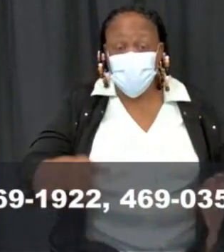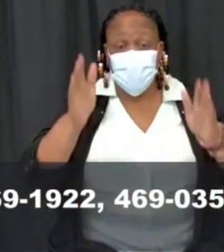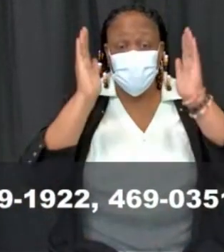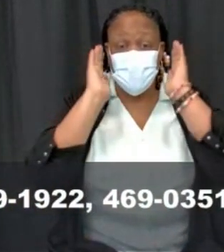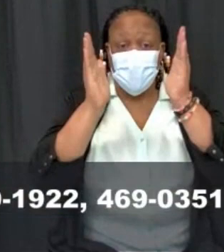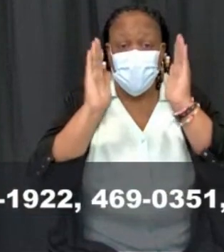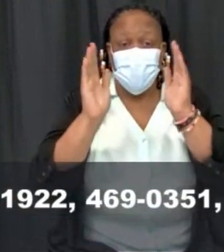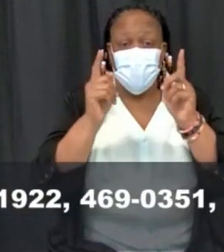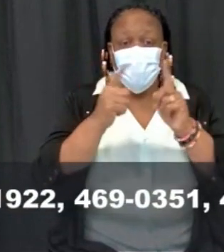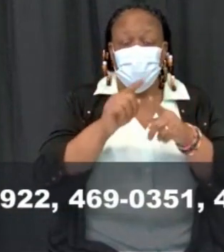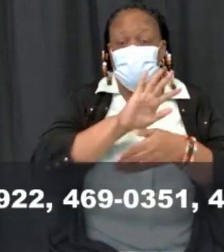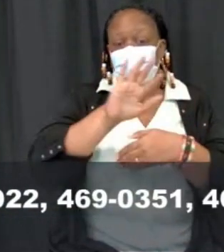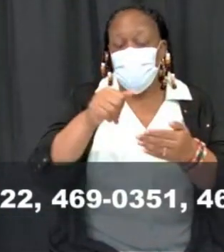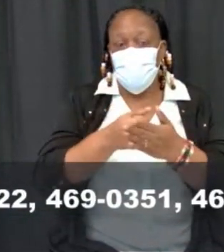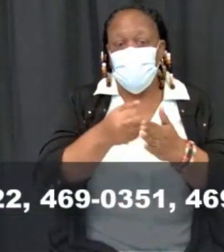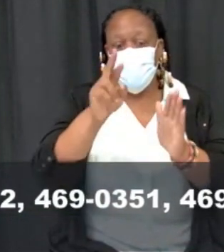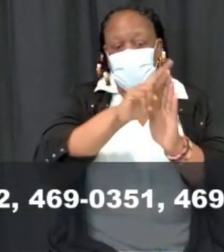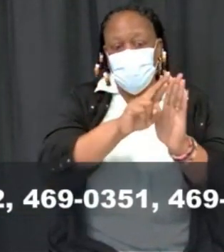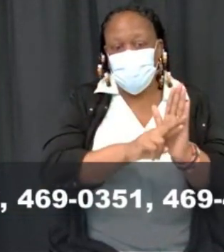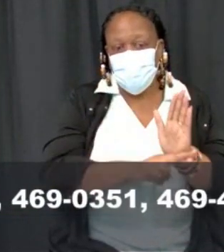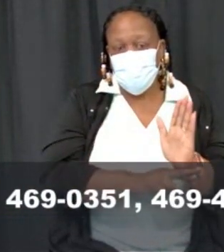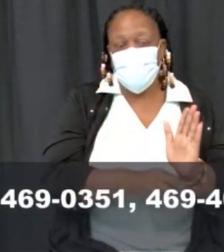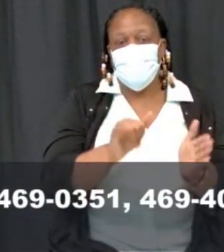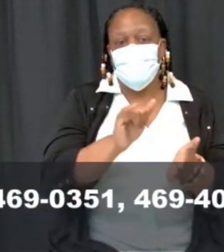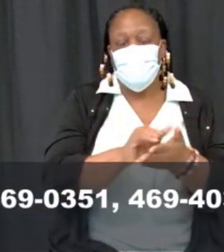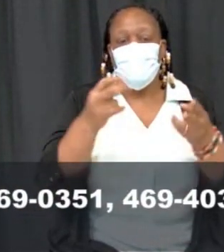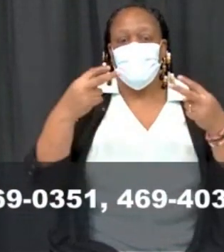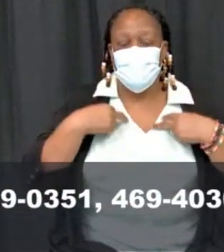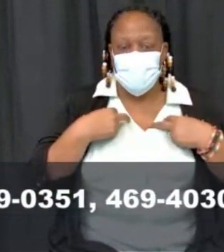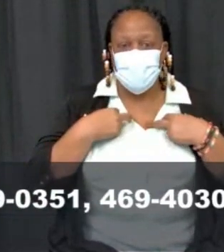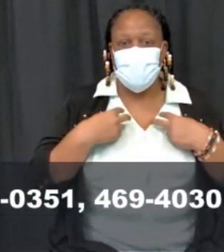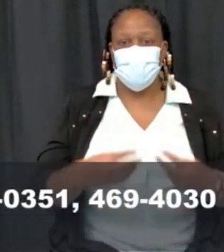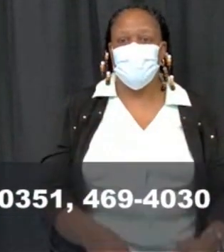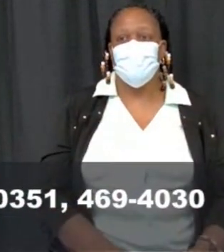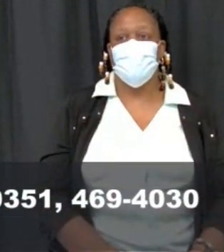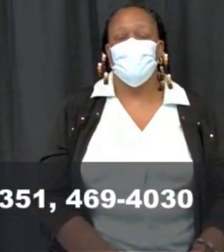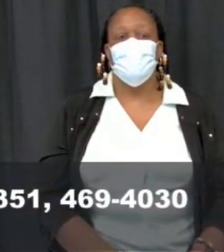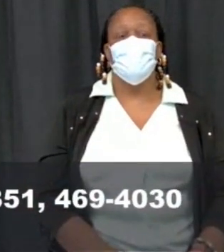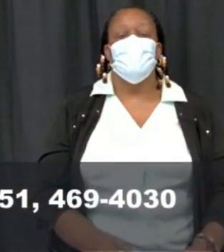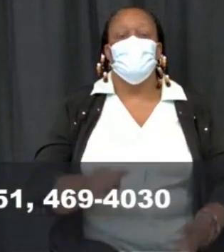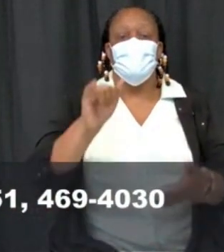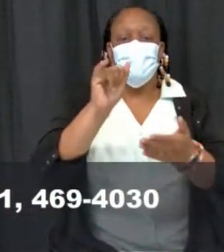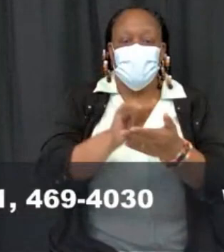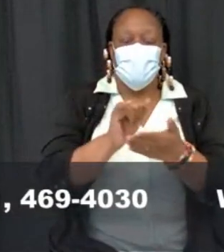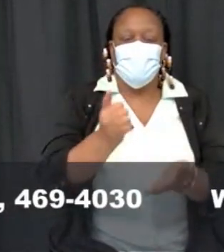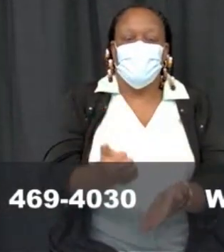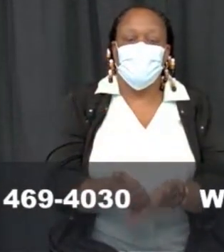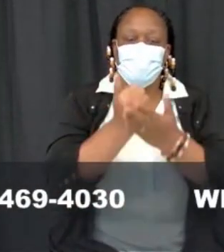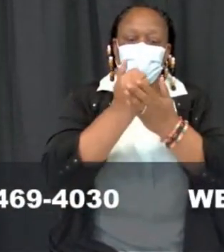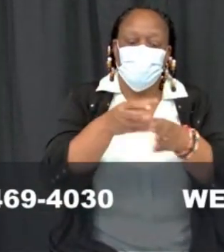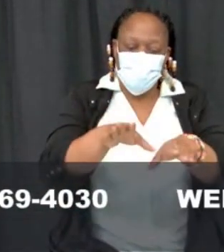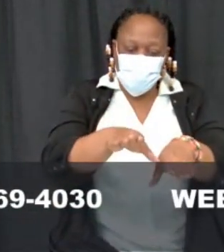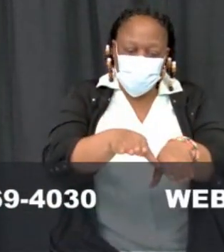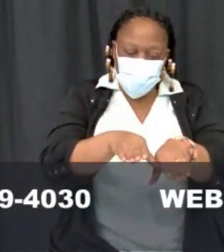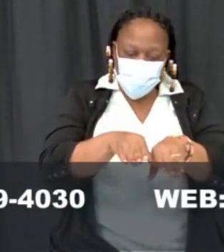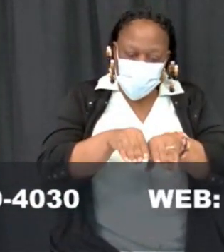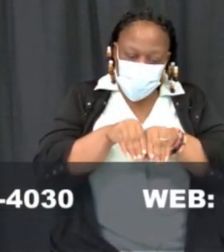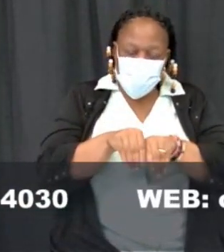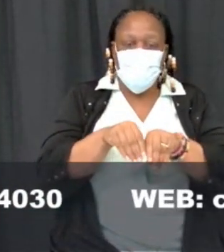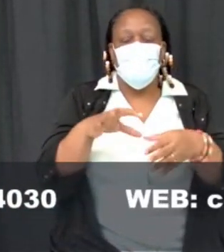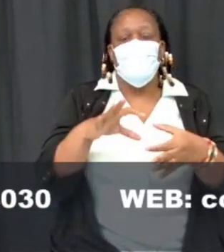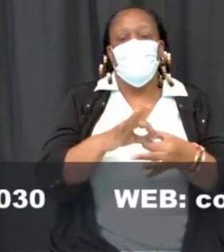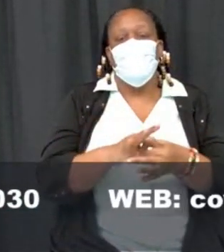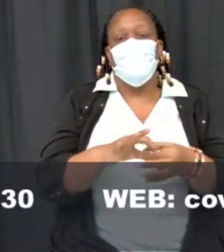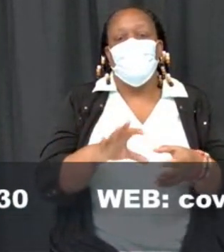them, as such adherence will facilitate the slowing of the spread of the virus and the eventual easing